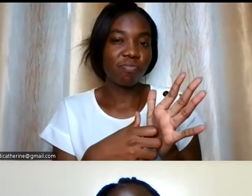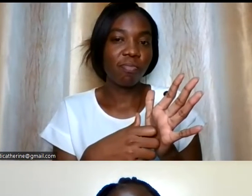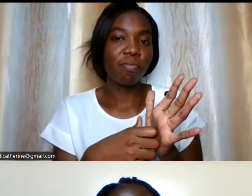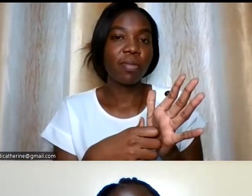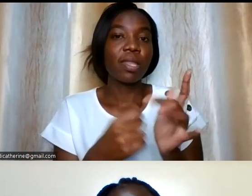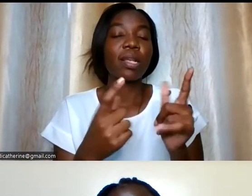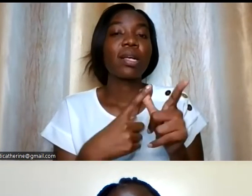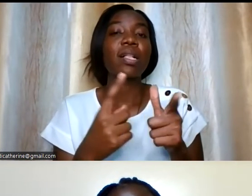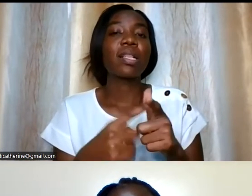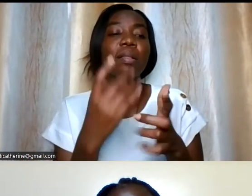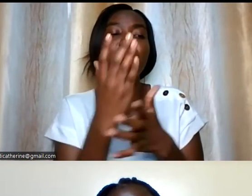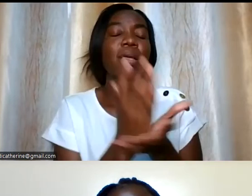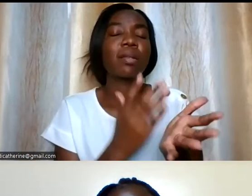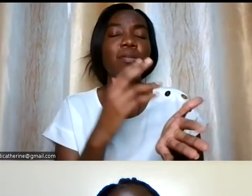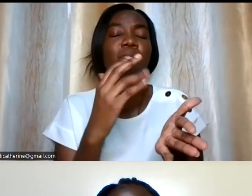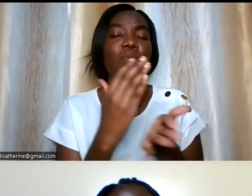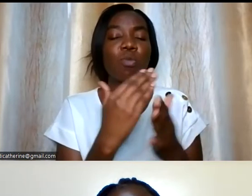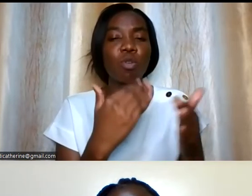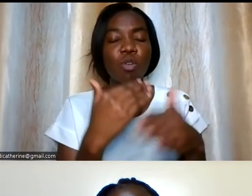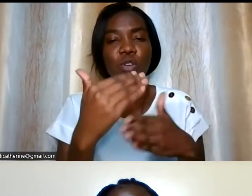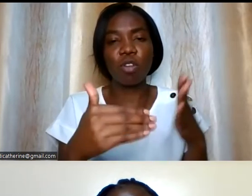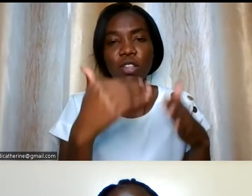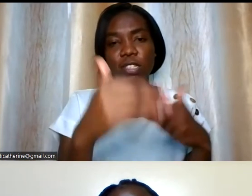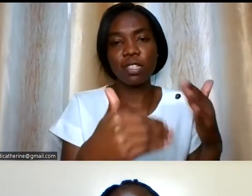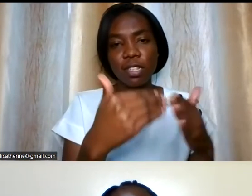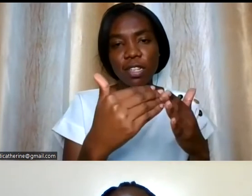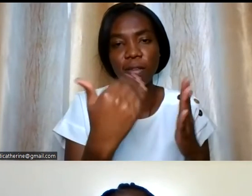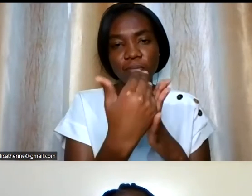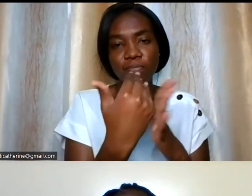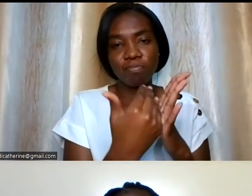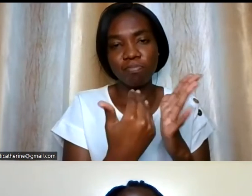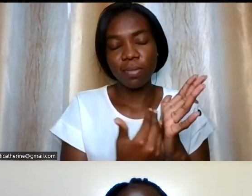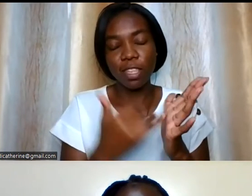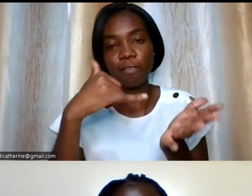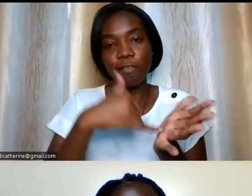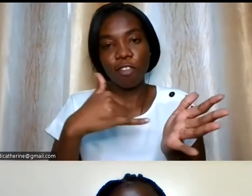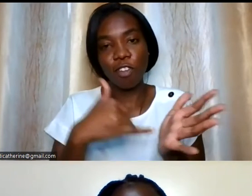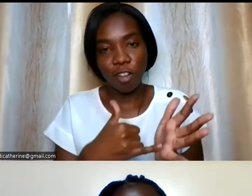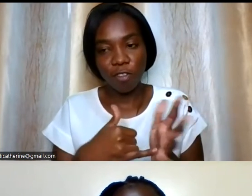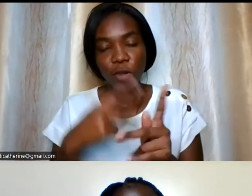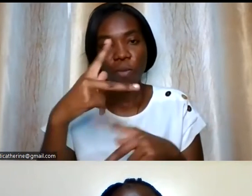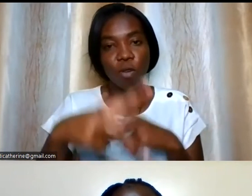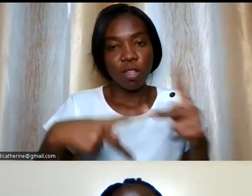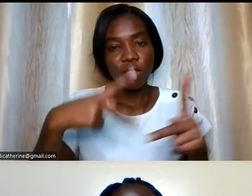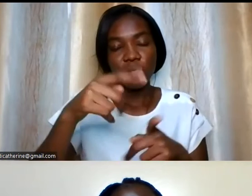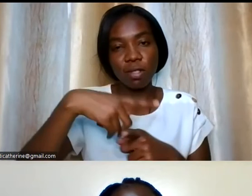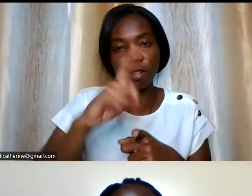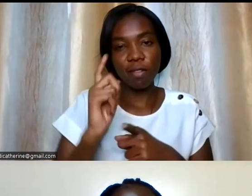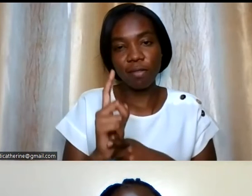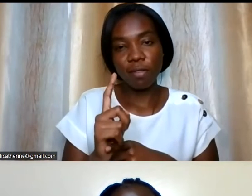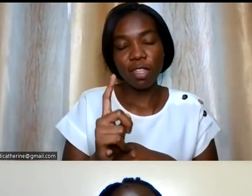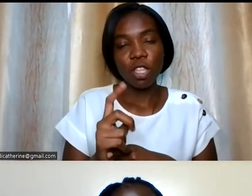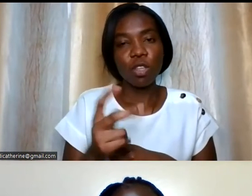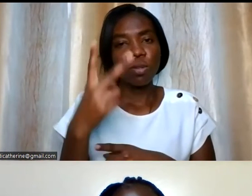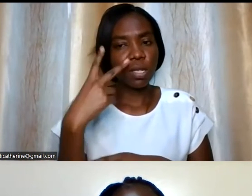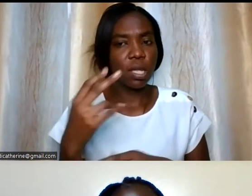the process of this audit involves us looking at the processes themselves, looking at the employees, looking